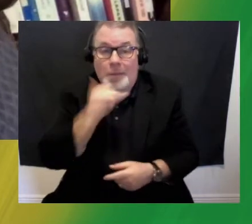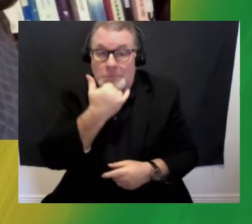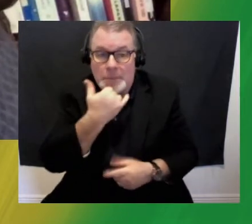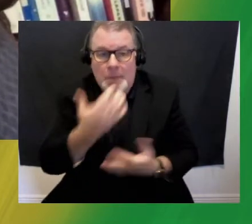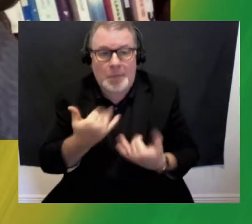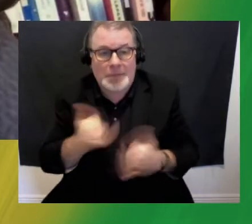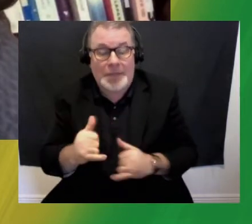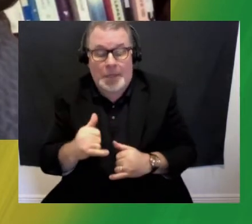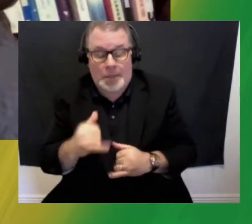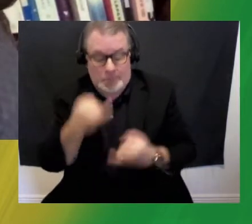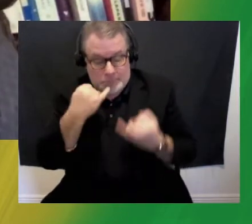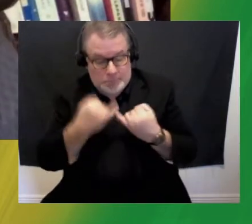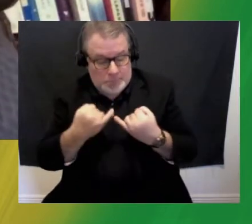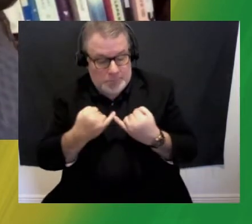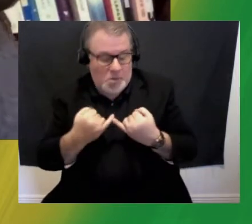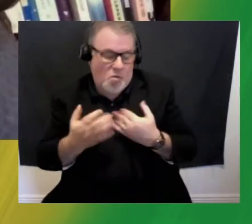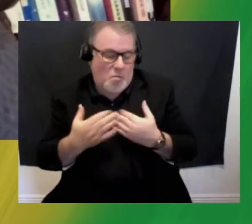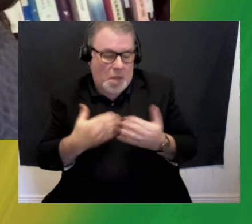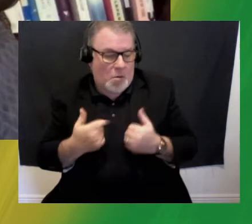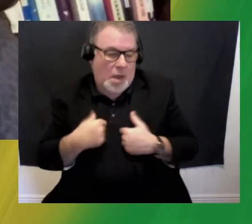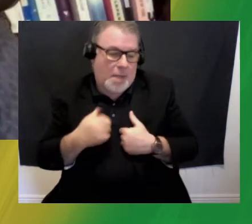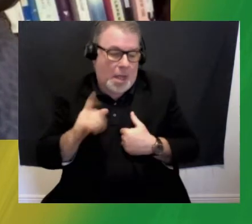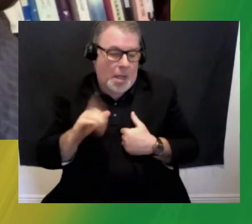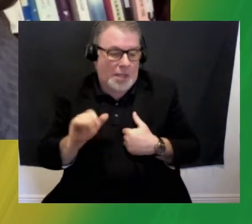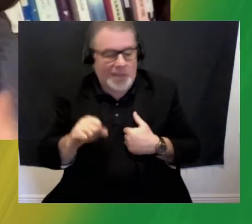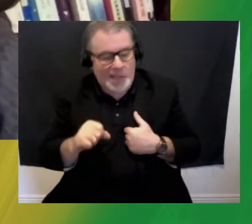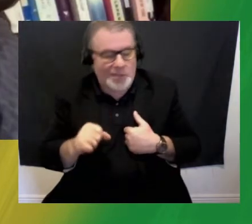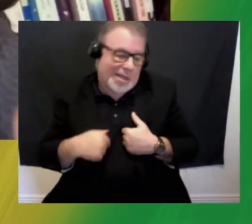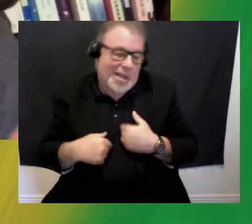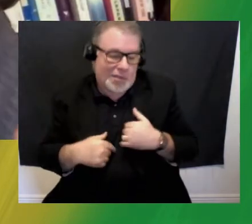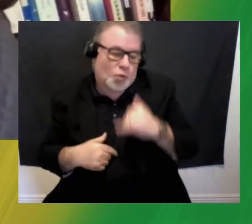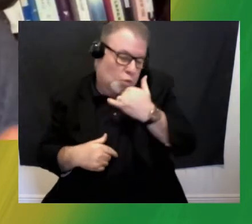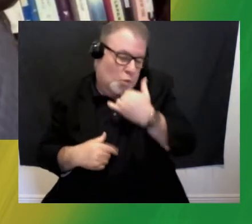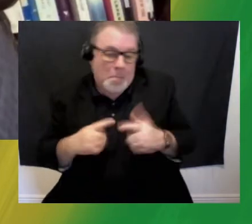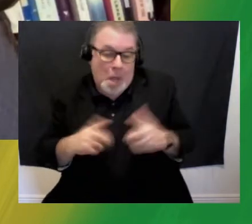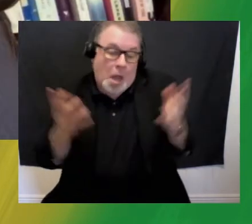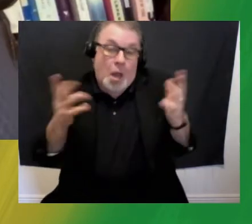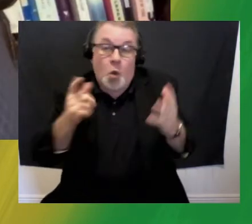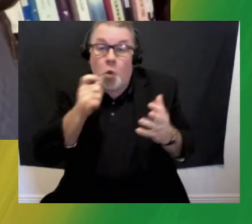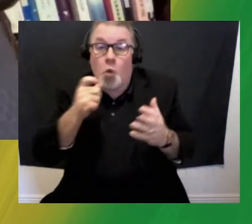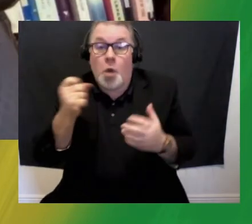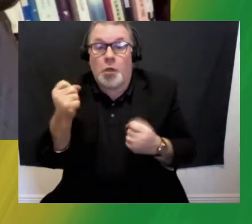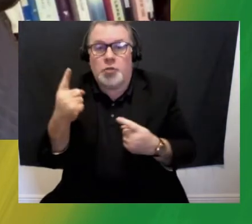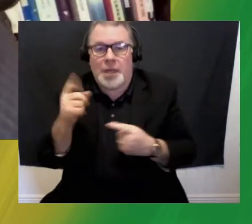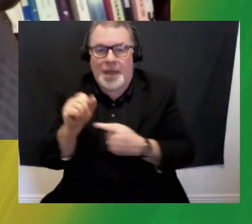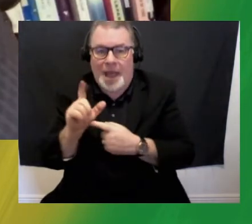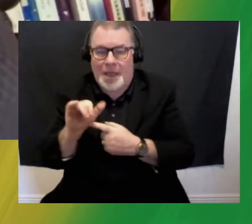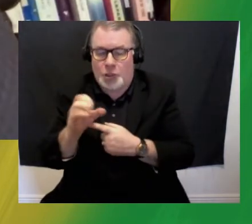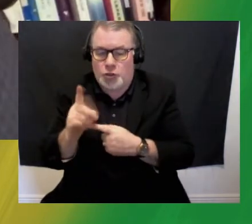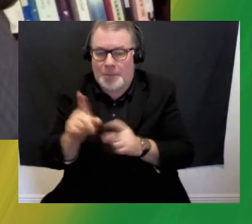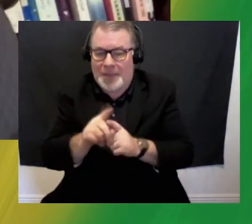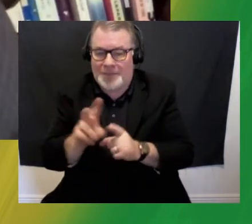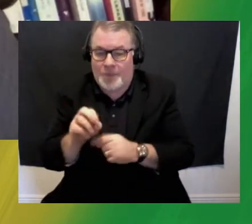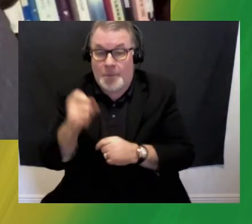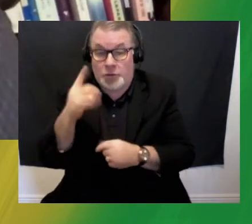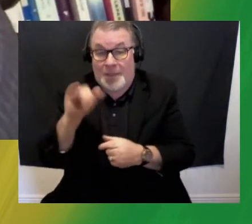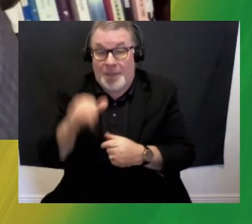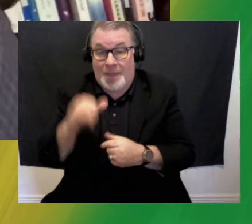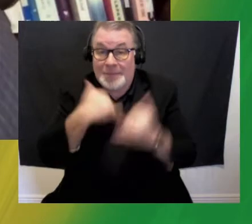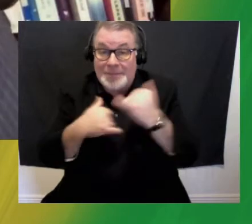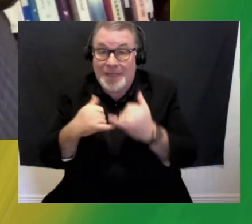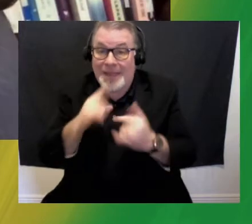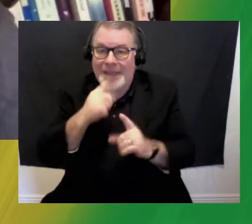say to themselves, well, it doesn't matter, I'm an ally, so yeah, I screwed up. But someone who understands allyship as a verb understands that that mistake is a